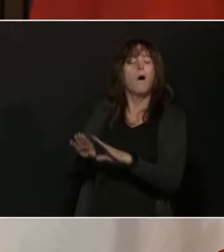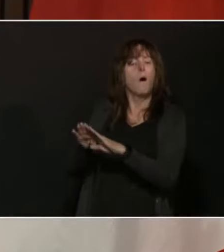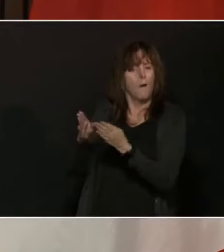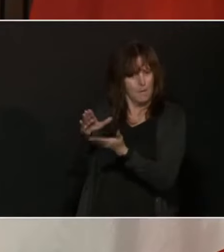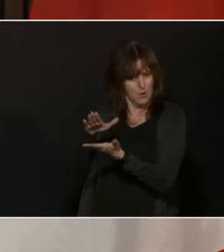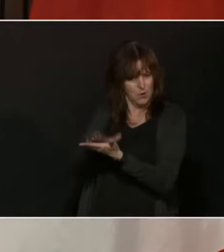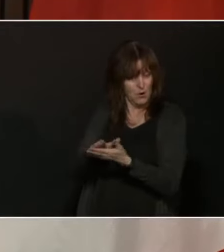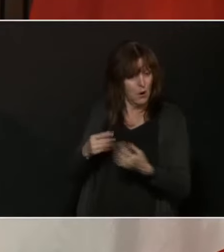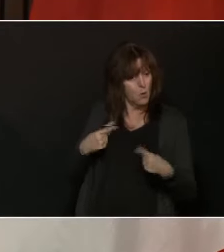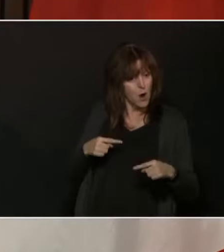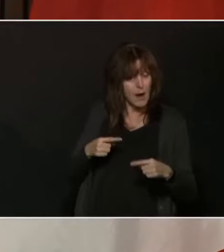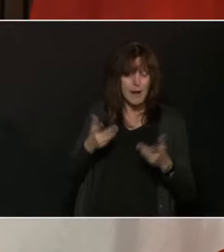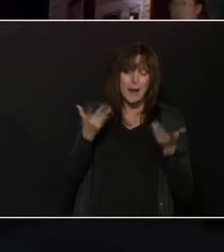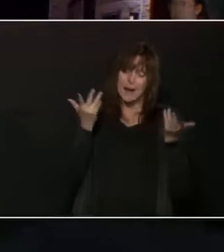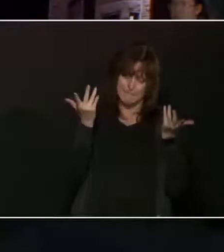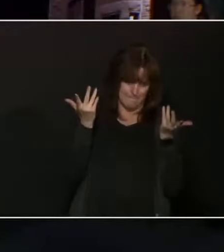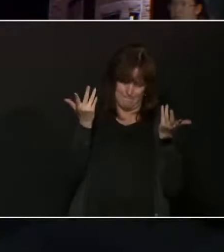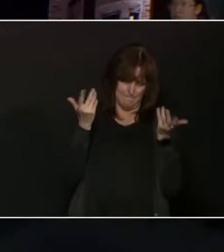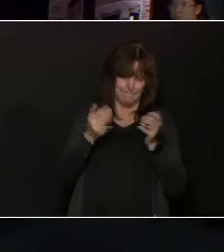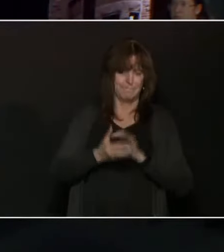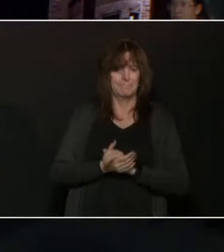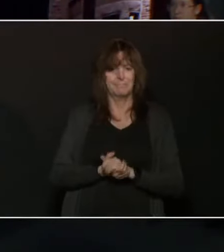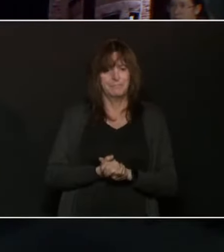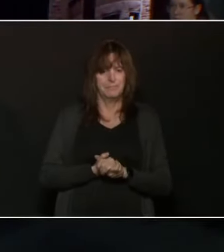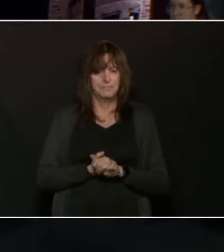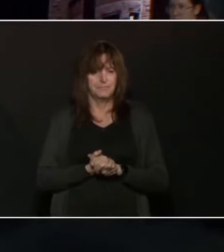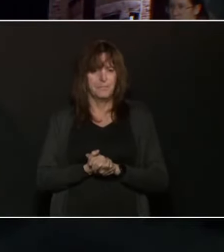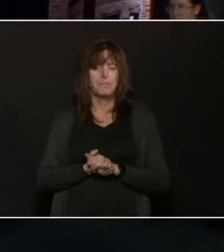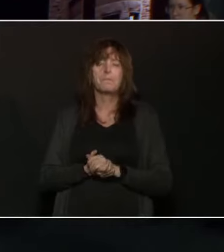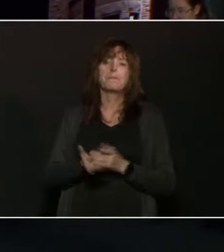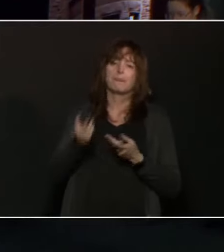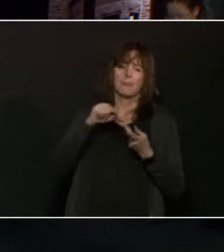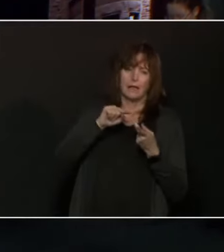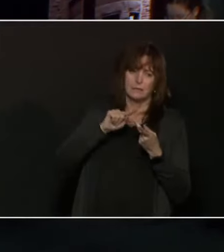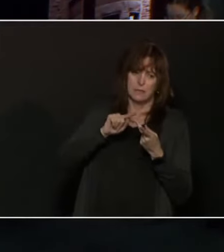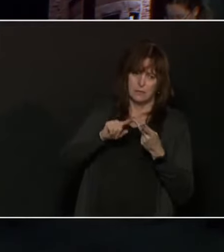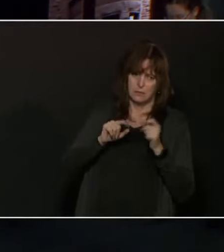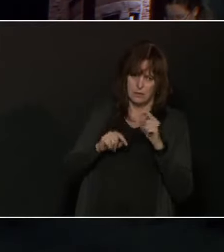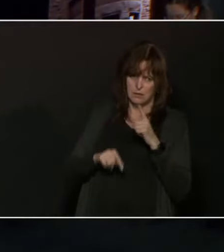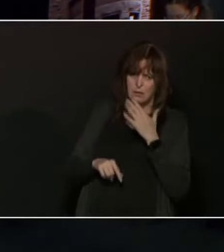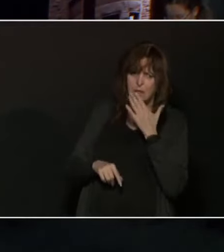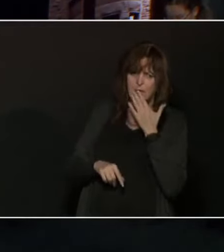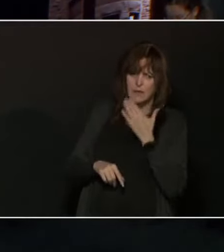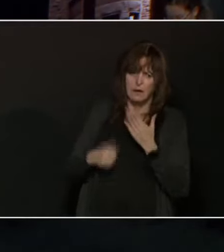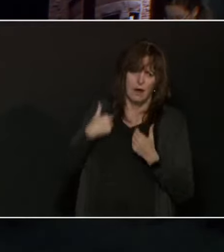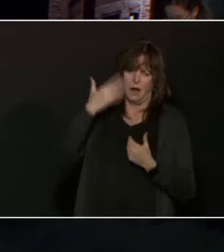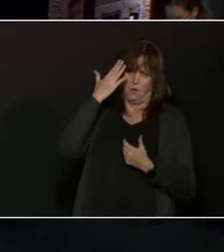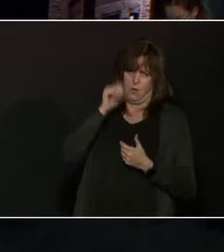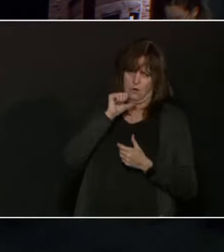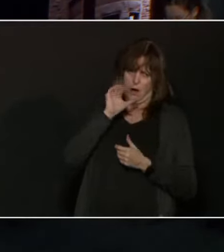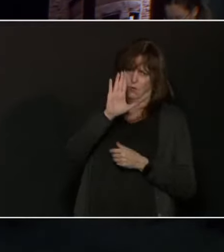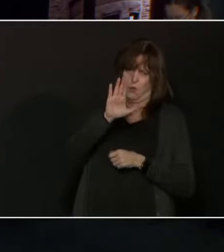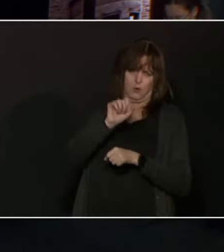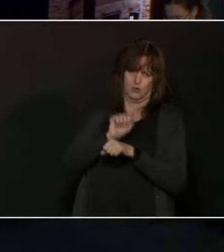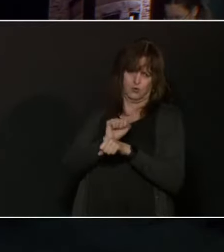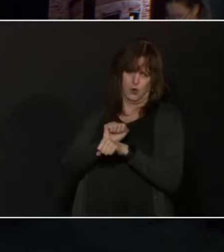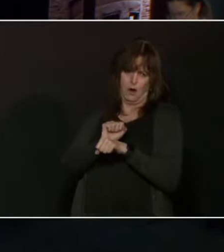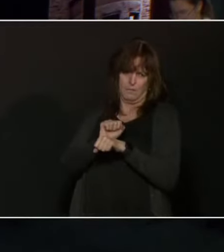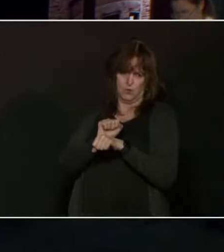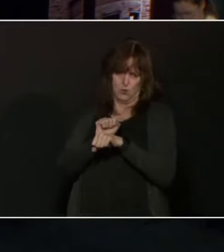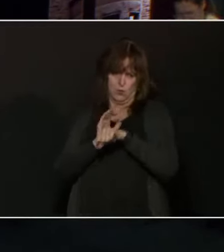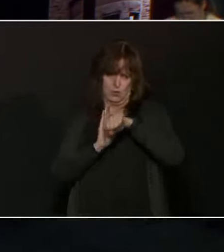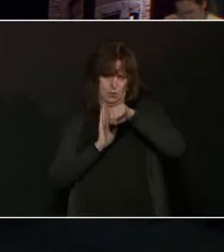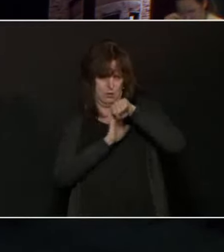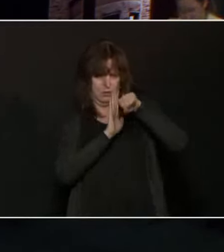Thank you. And Dr. Brown, I understand it is not your job to advise the federal government, but you are saying that